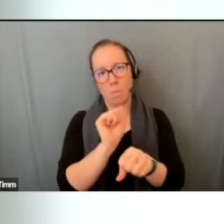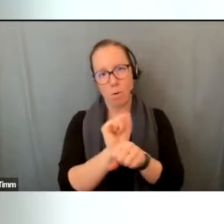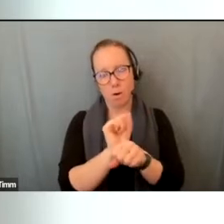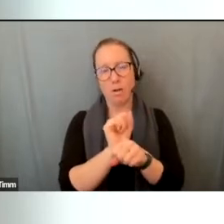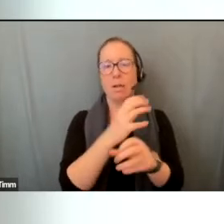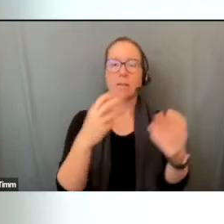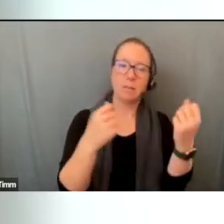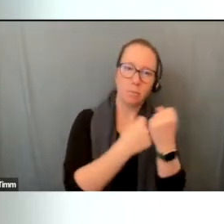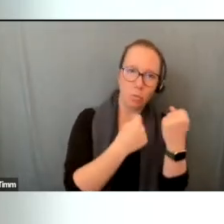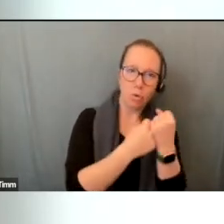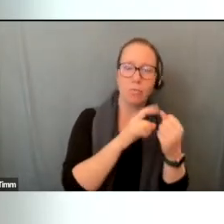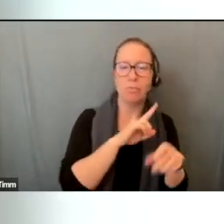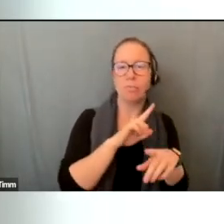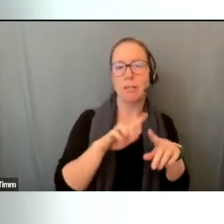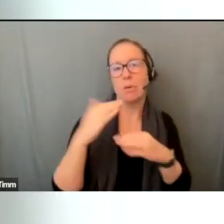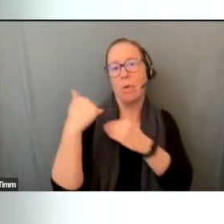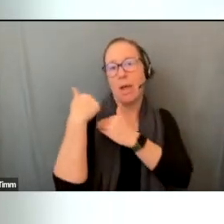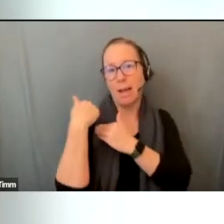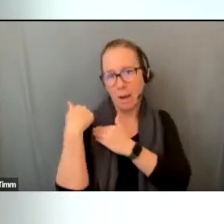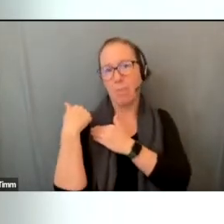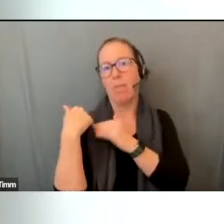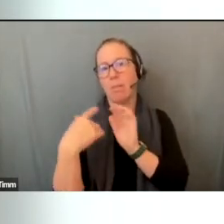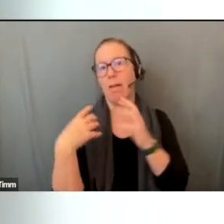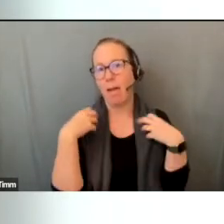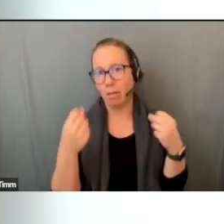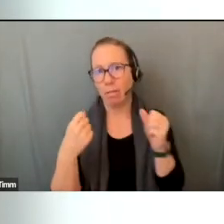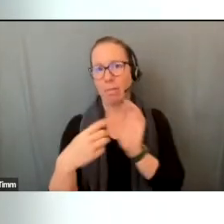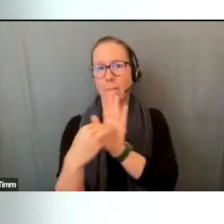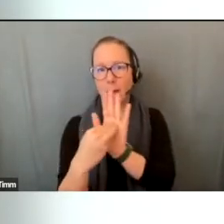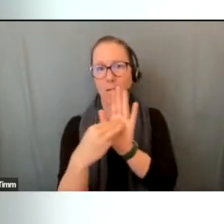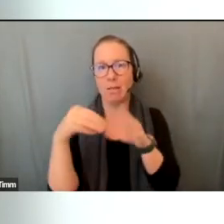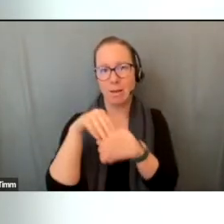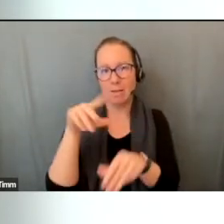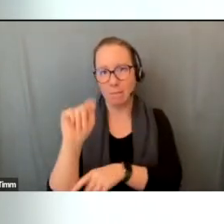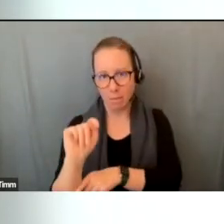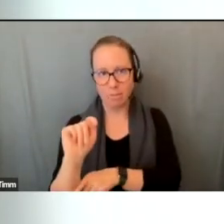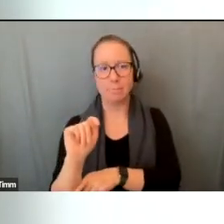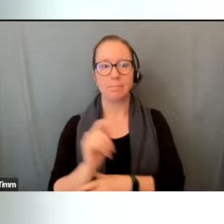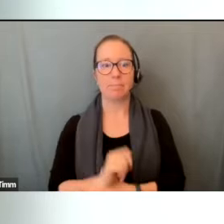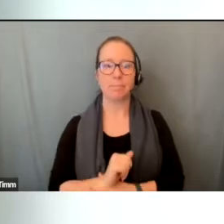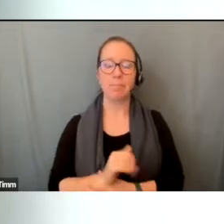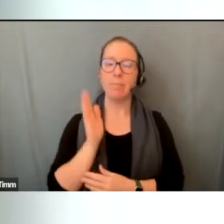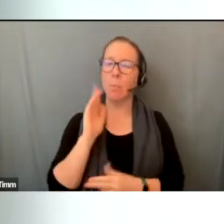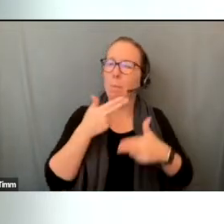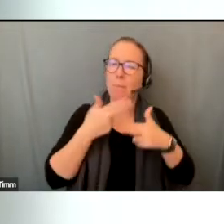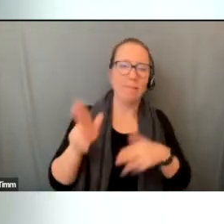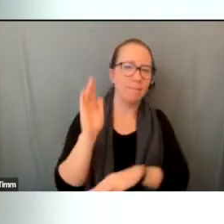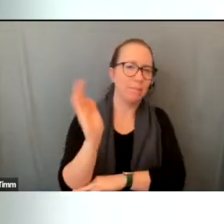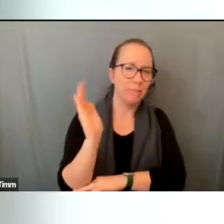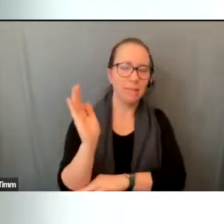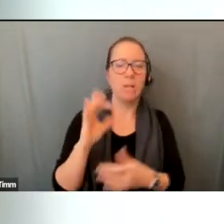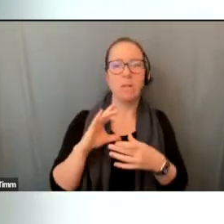accountable communities for health model in Vermont. So I'm going to give a brief presentation on